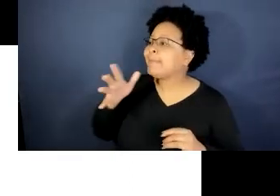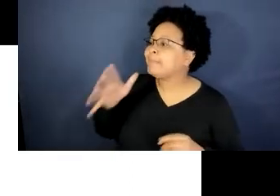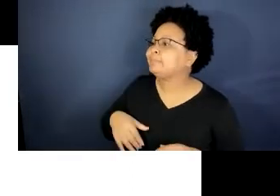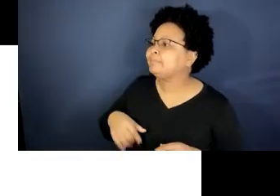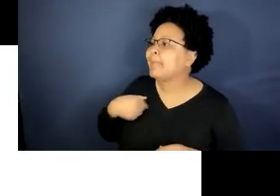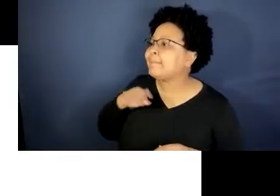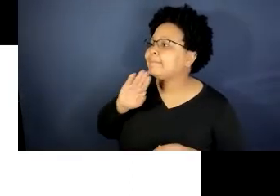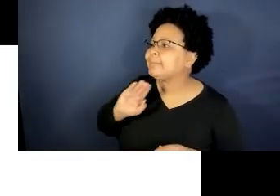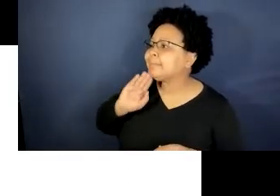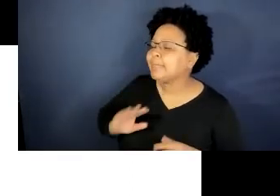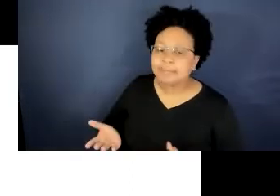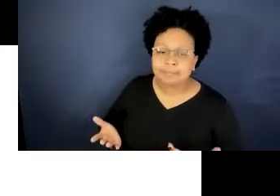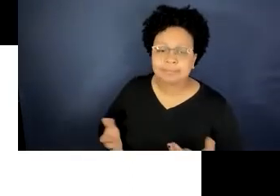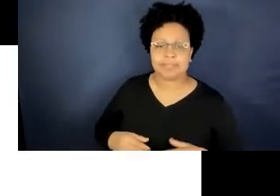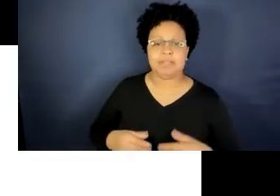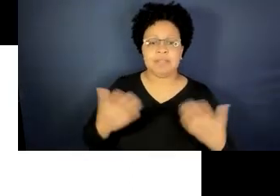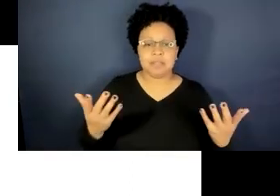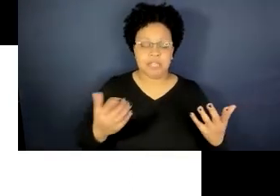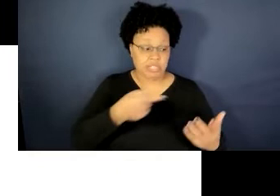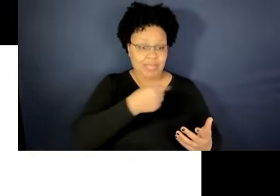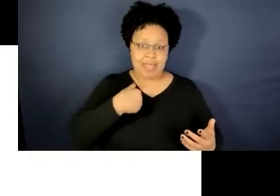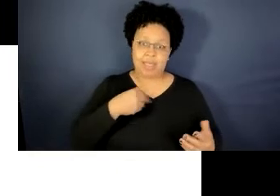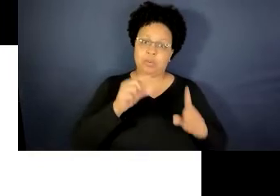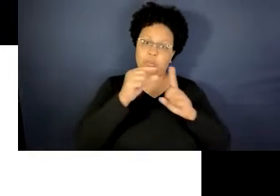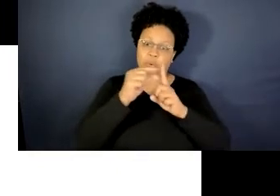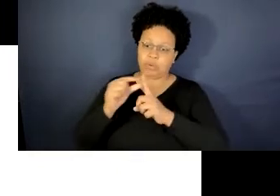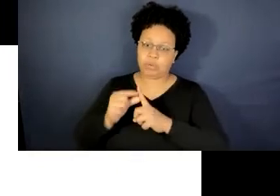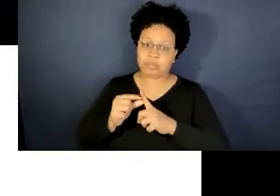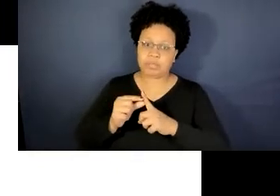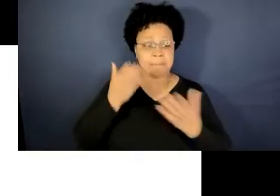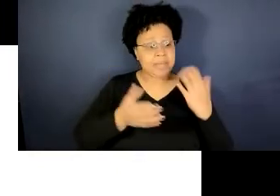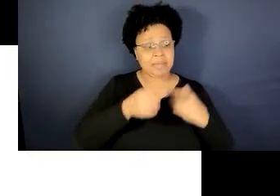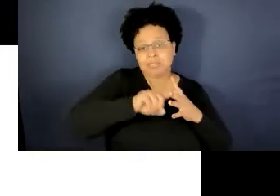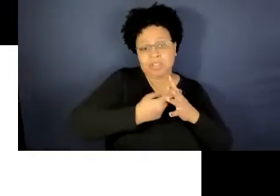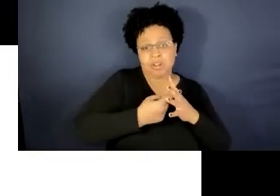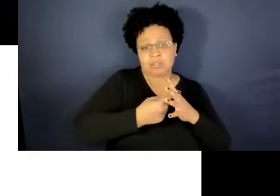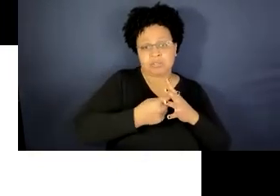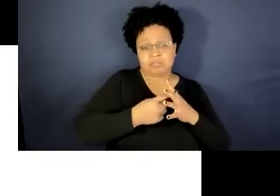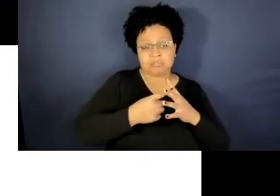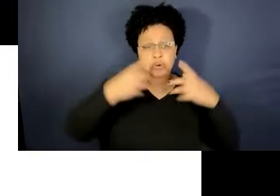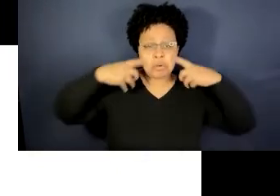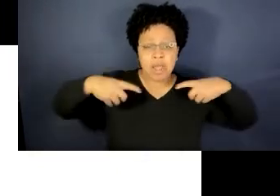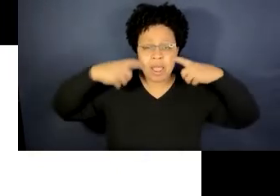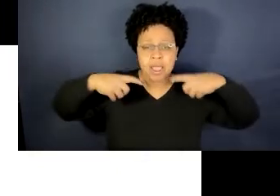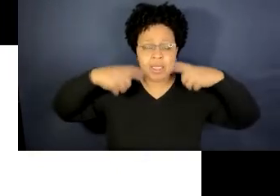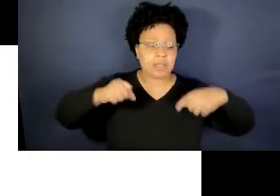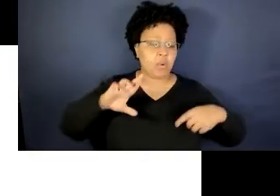because she had words. If she didn't have words, she might have just started crying and hitting.